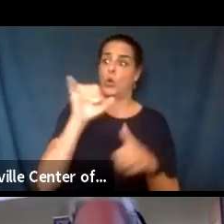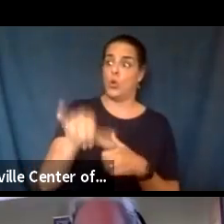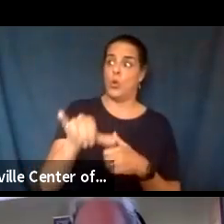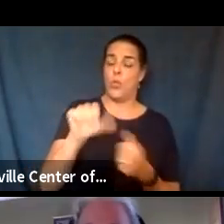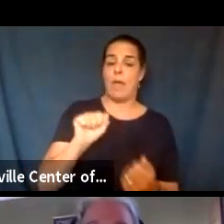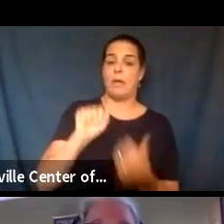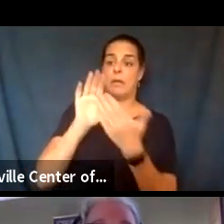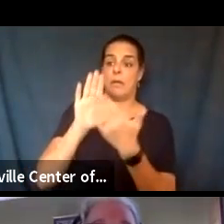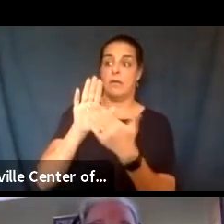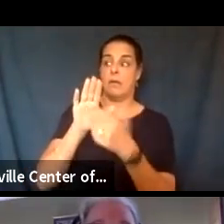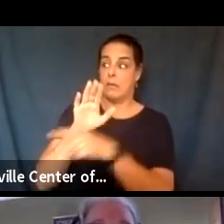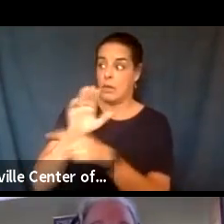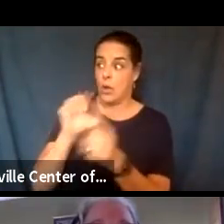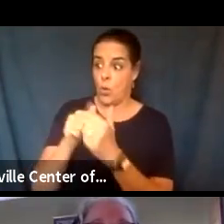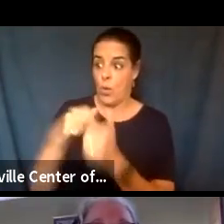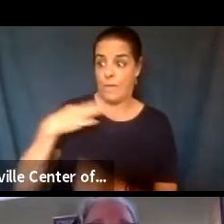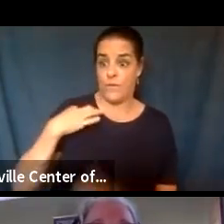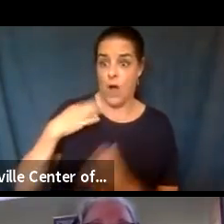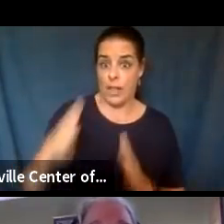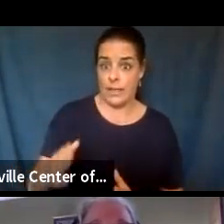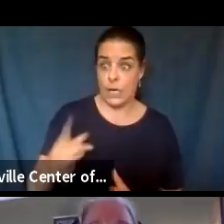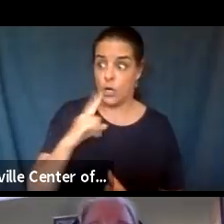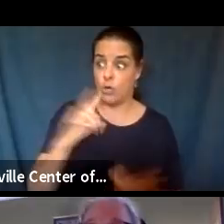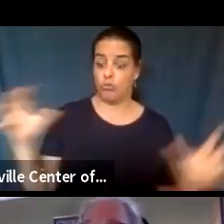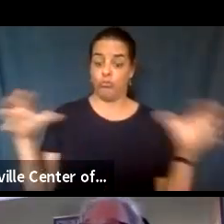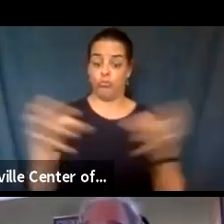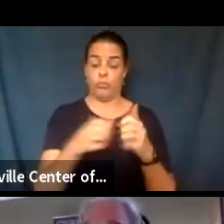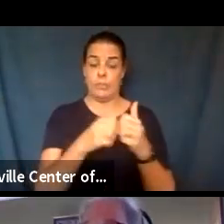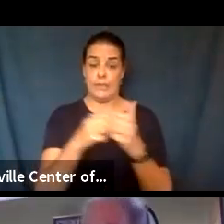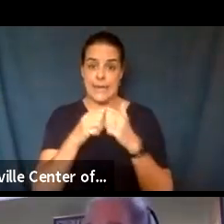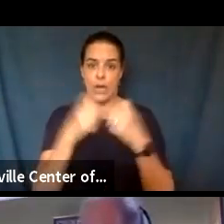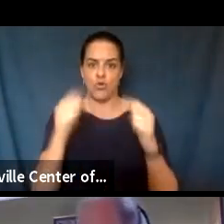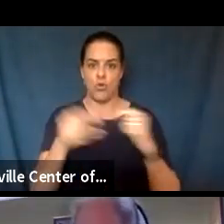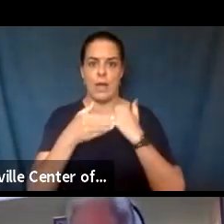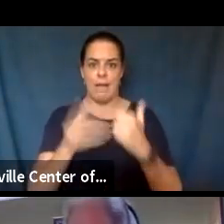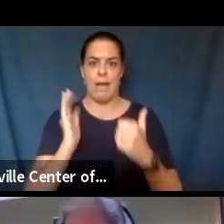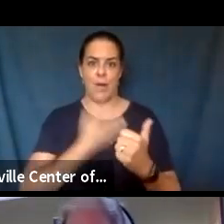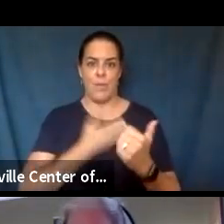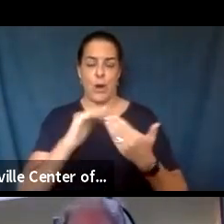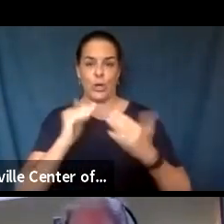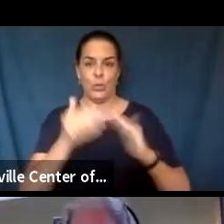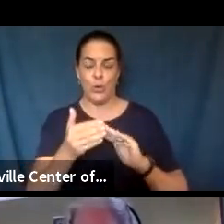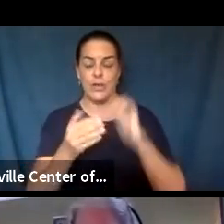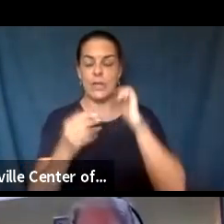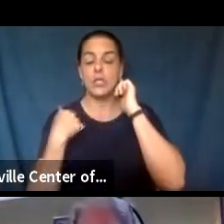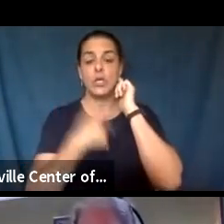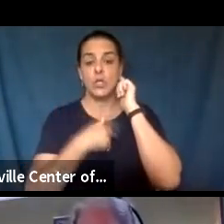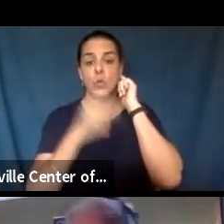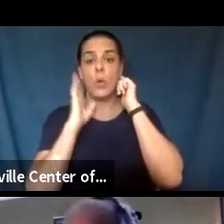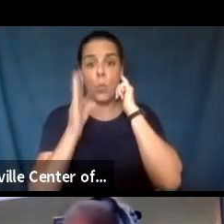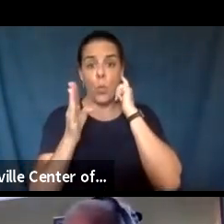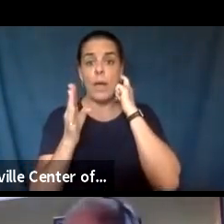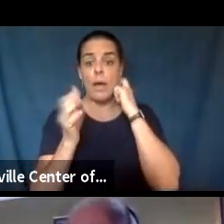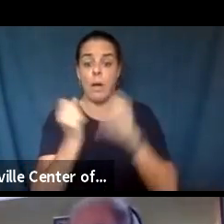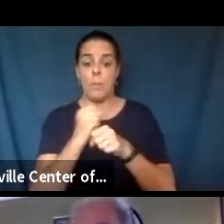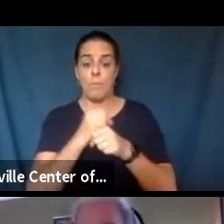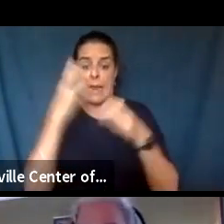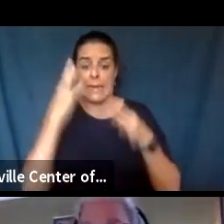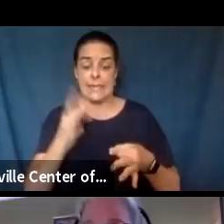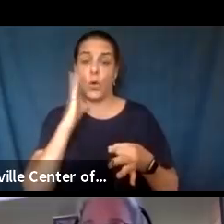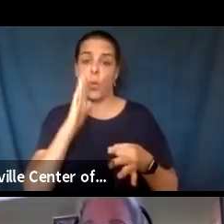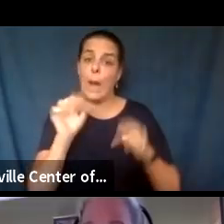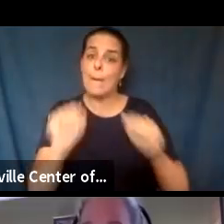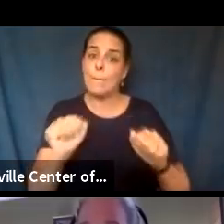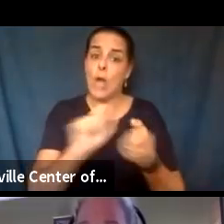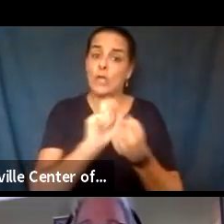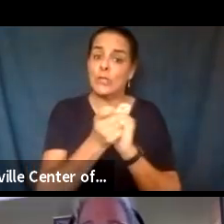being volunteers who have come together to try to help our community. So we will make decisions that will change potentially